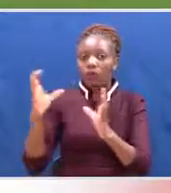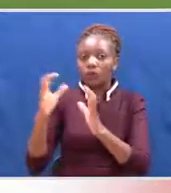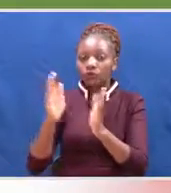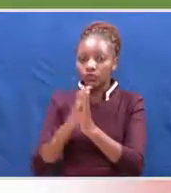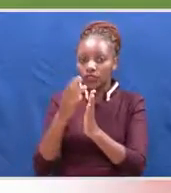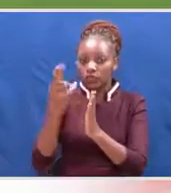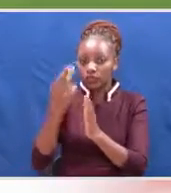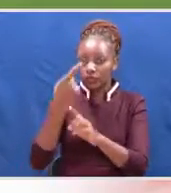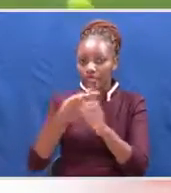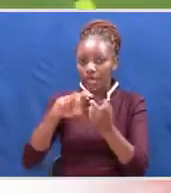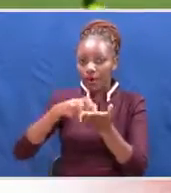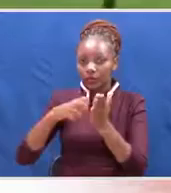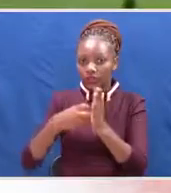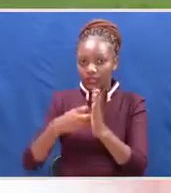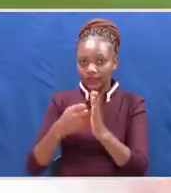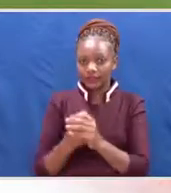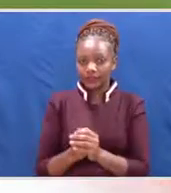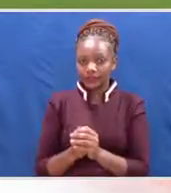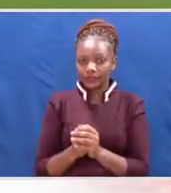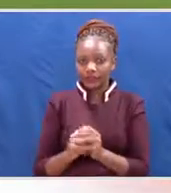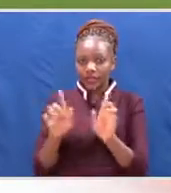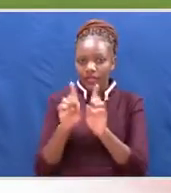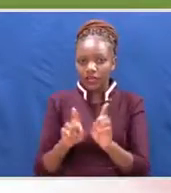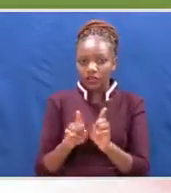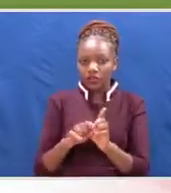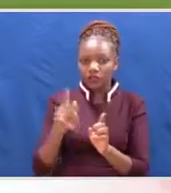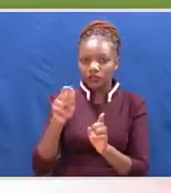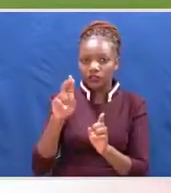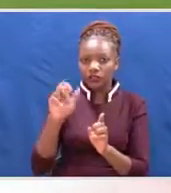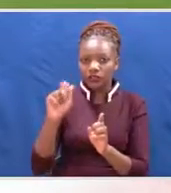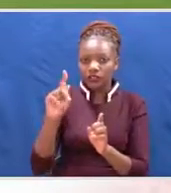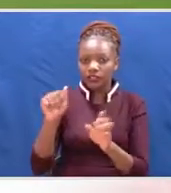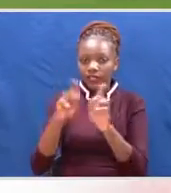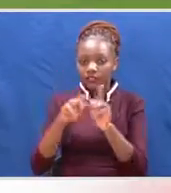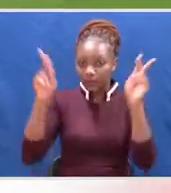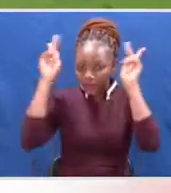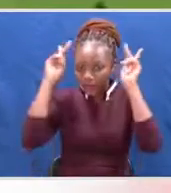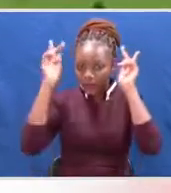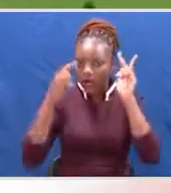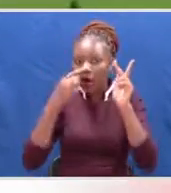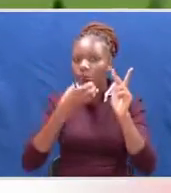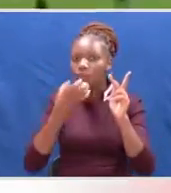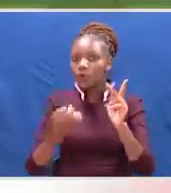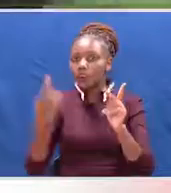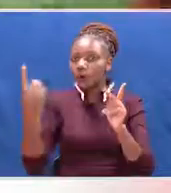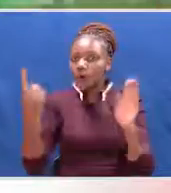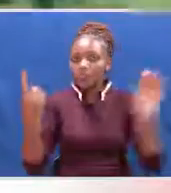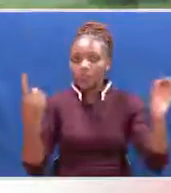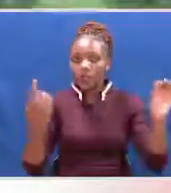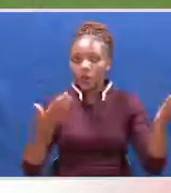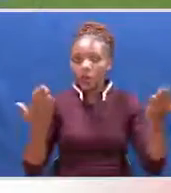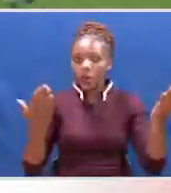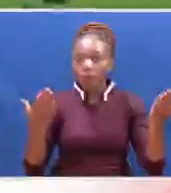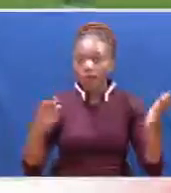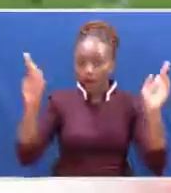replacing Brazilian Roberto Oliveira. Elsewhere, Tusker edged out Kakamega homeboys 1-0 at the Buhungu Stadium